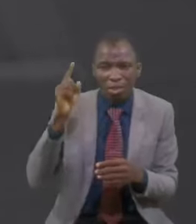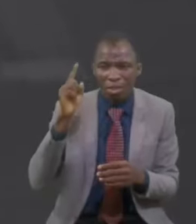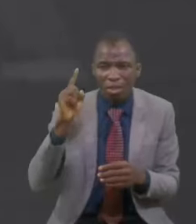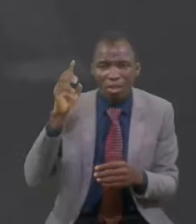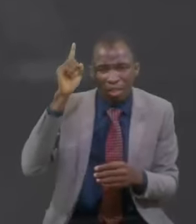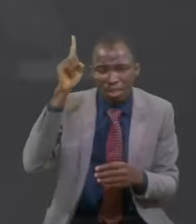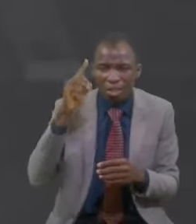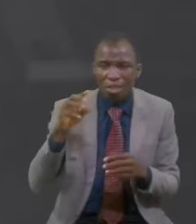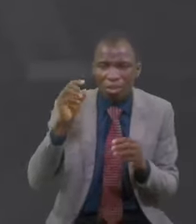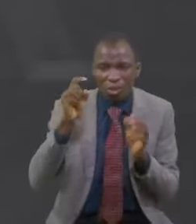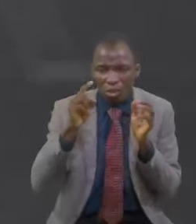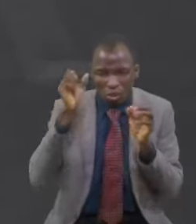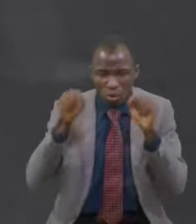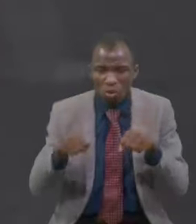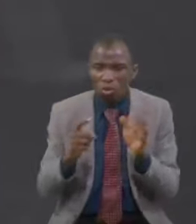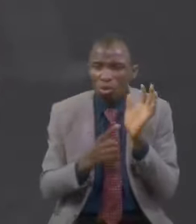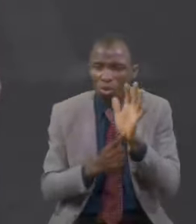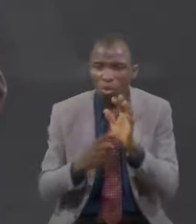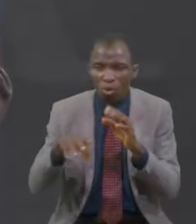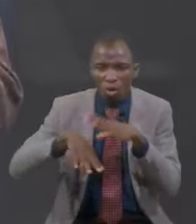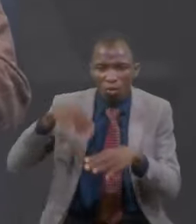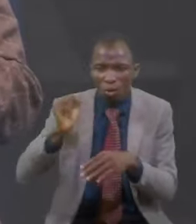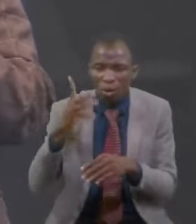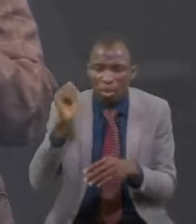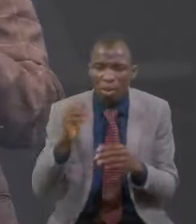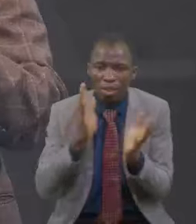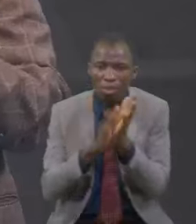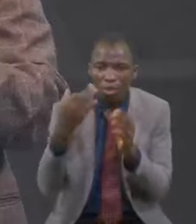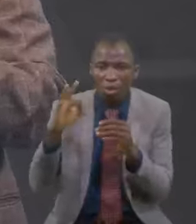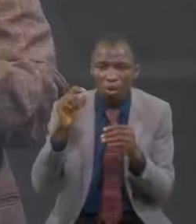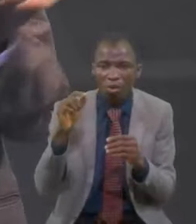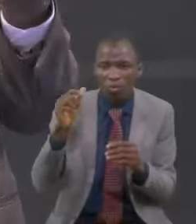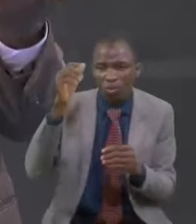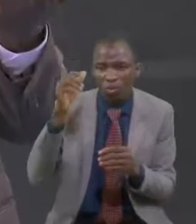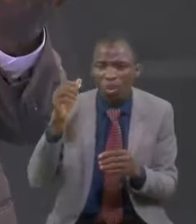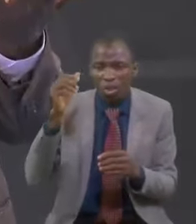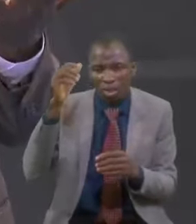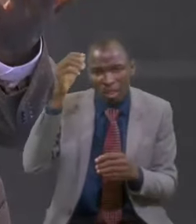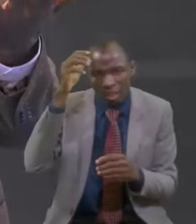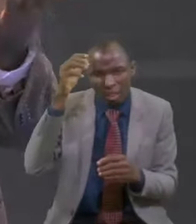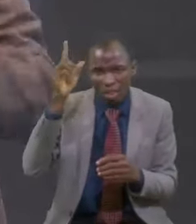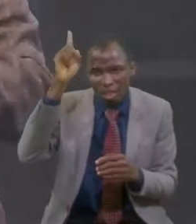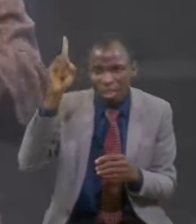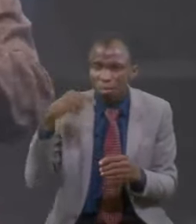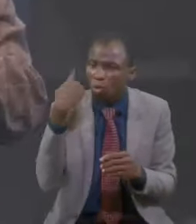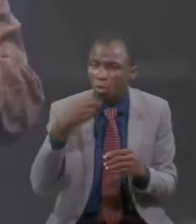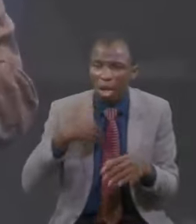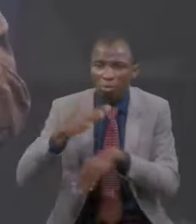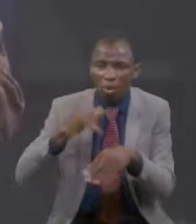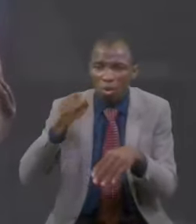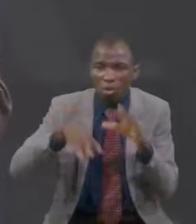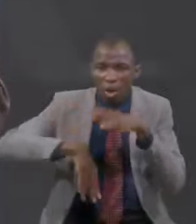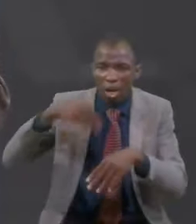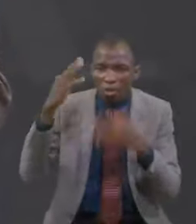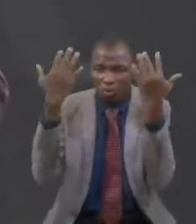praises of him who has called you out of darkness. Out